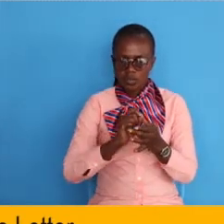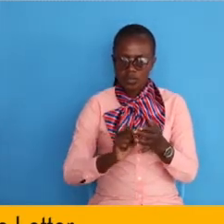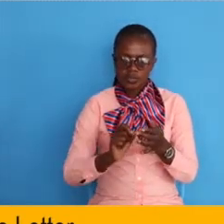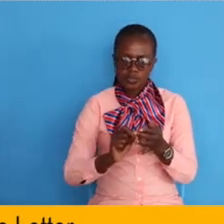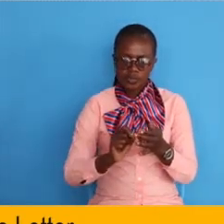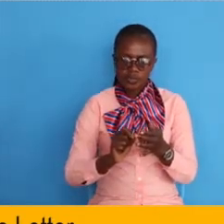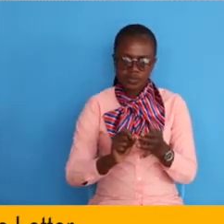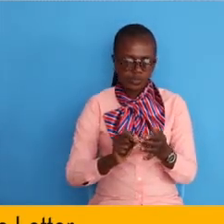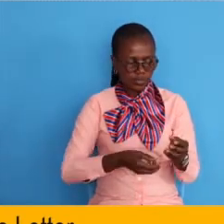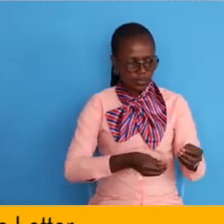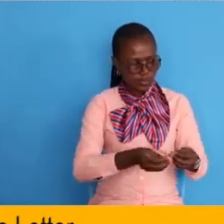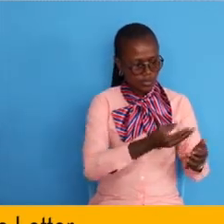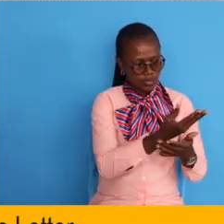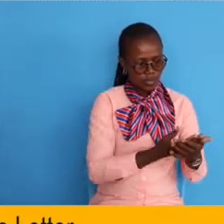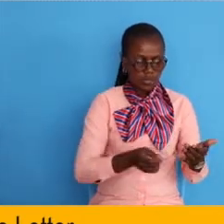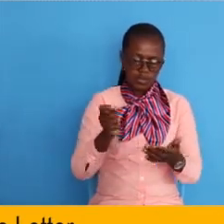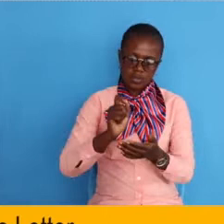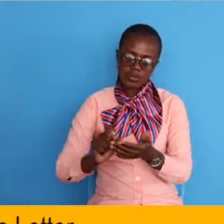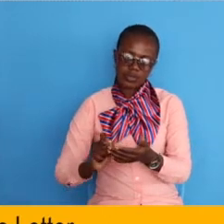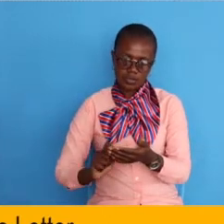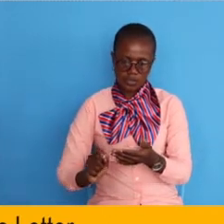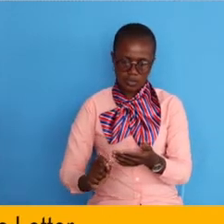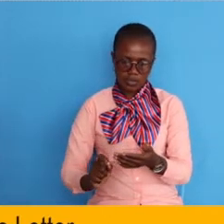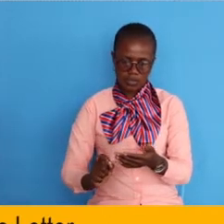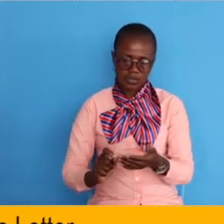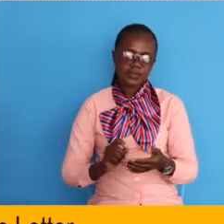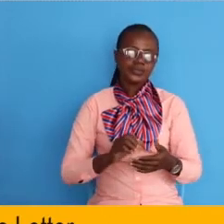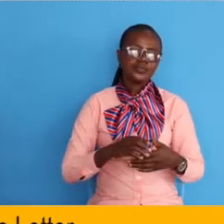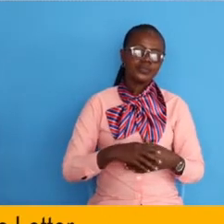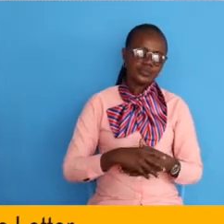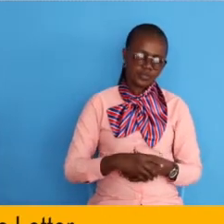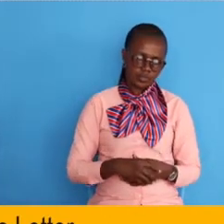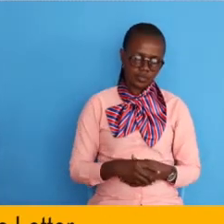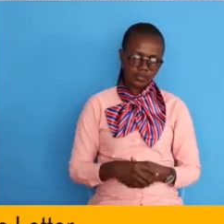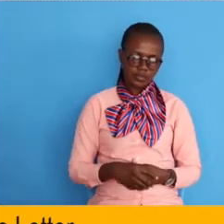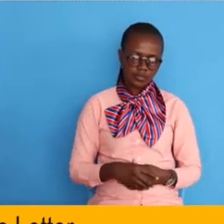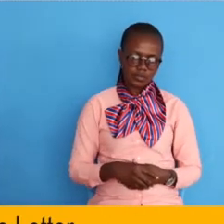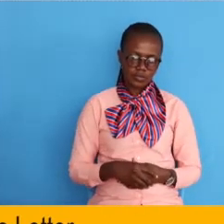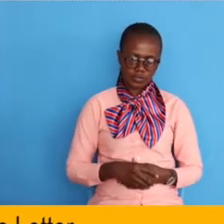business letter are written, and the way one of these actual letter looks like.